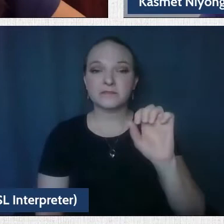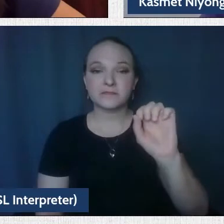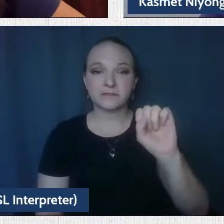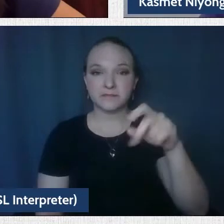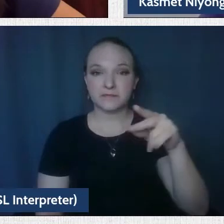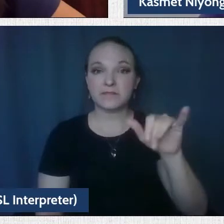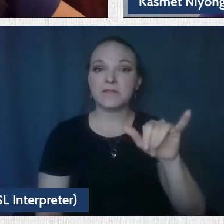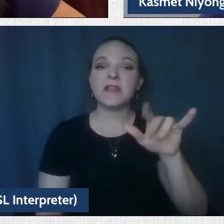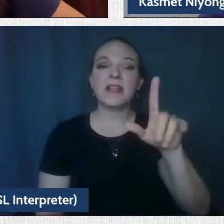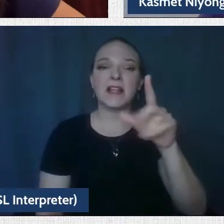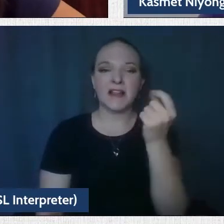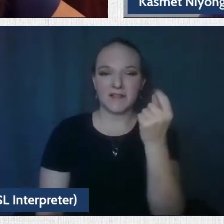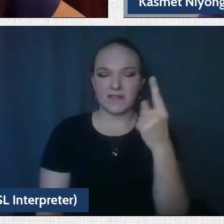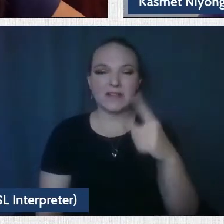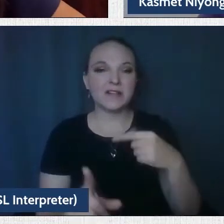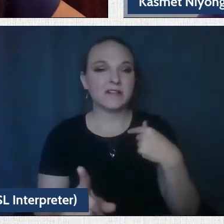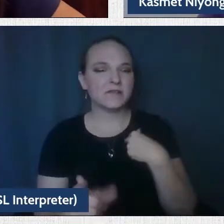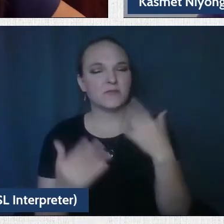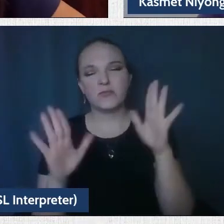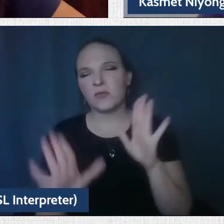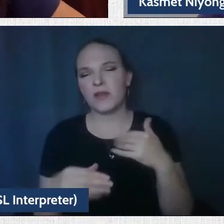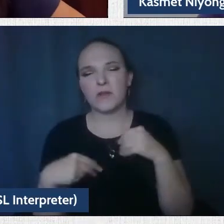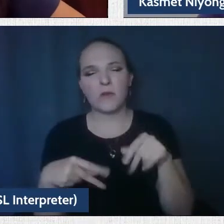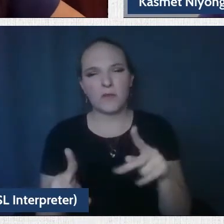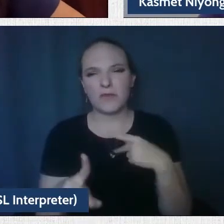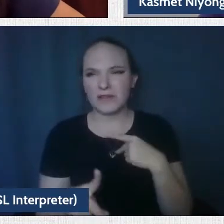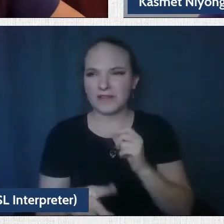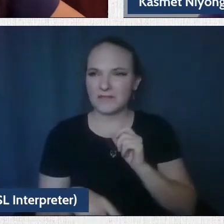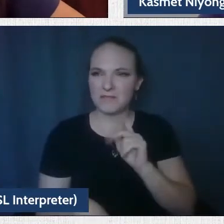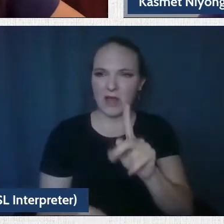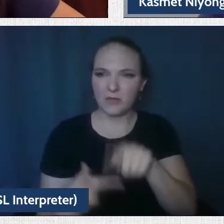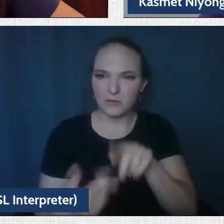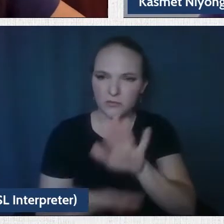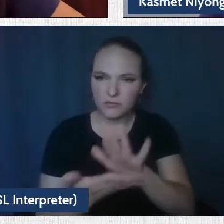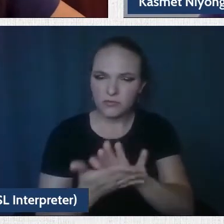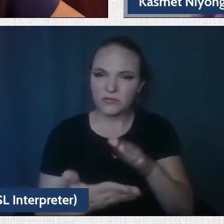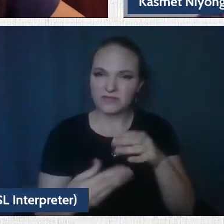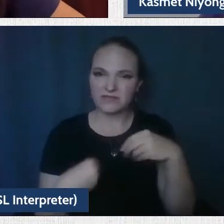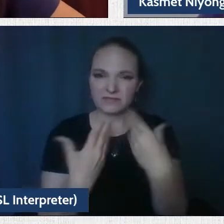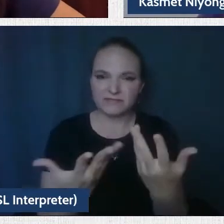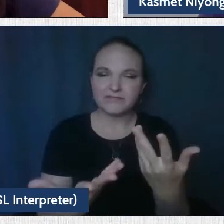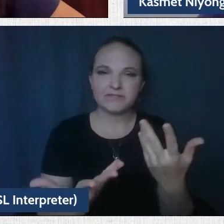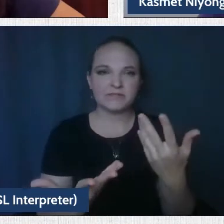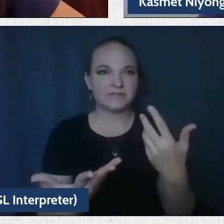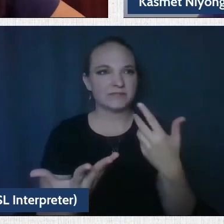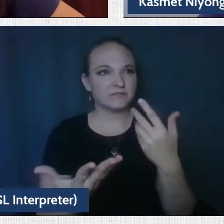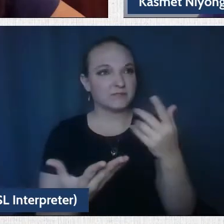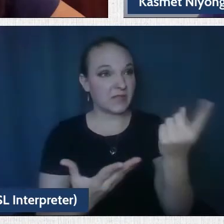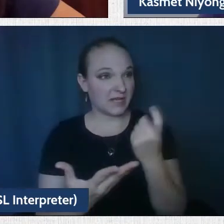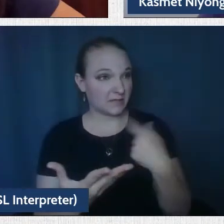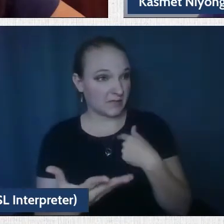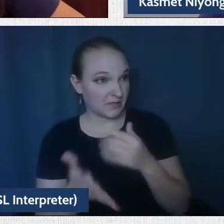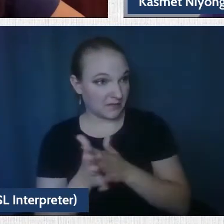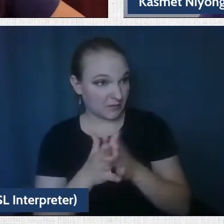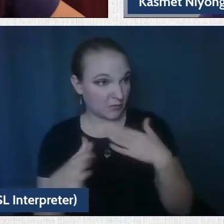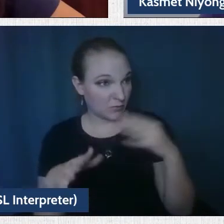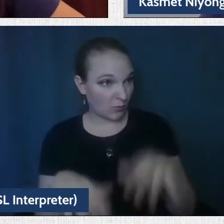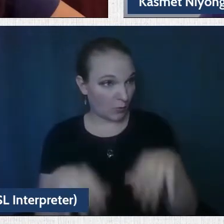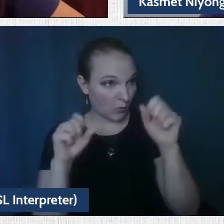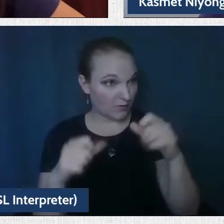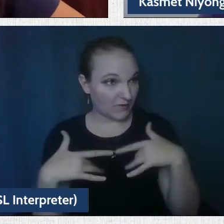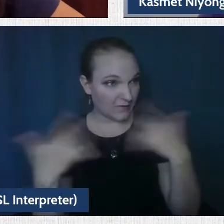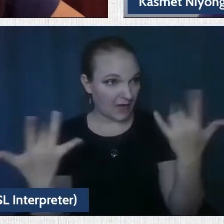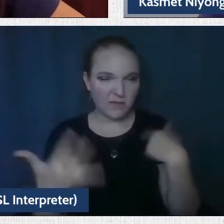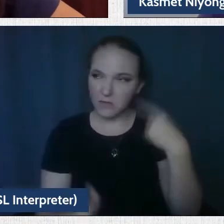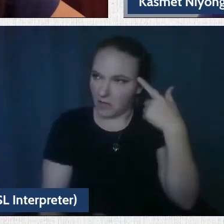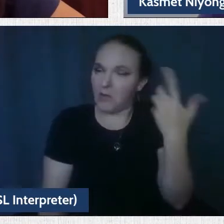to the school. My friend Will Panel asked me if I'd be interested to host, and I thought it'd be great doing something back